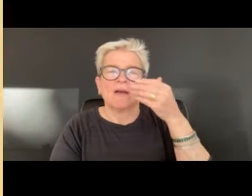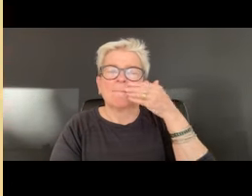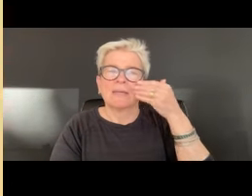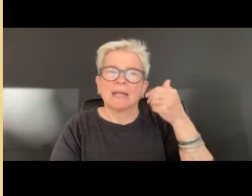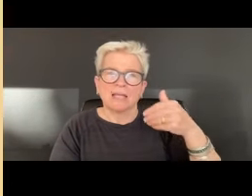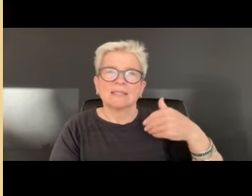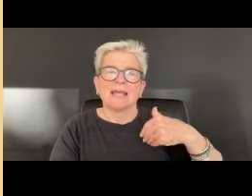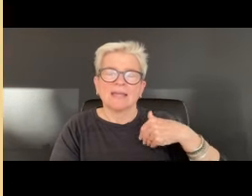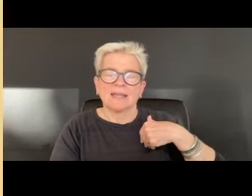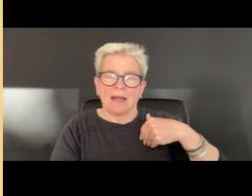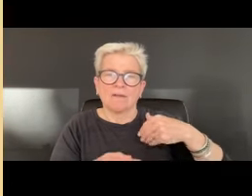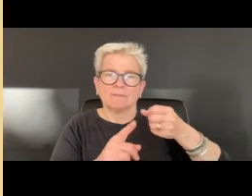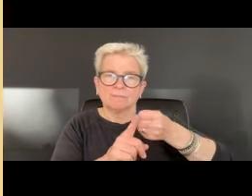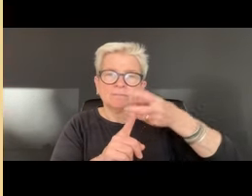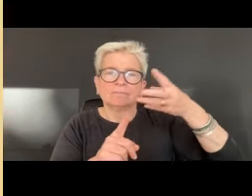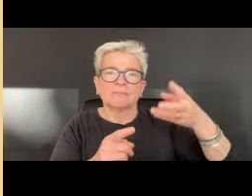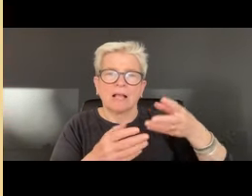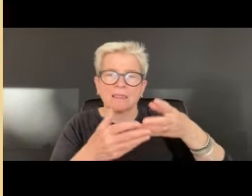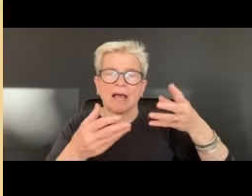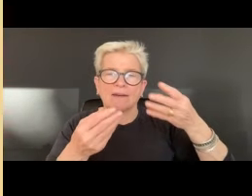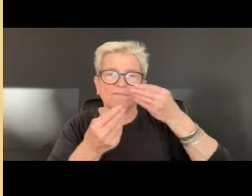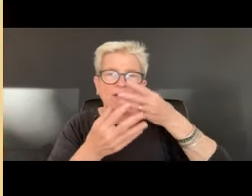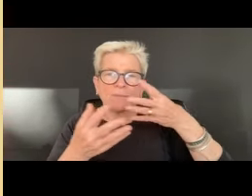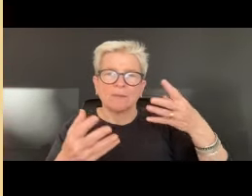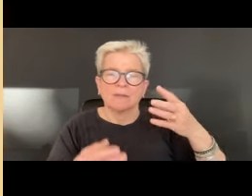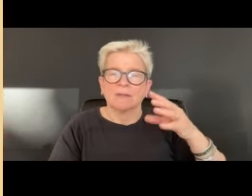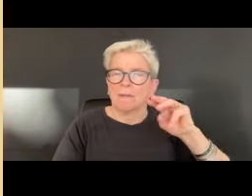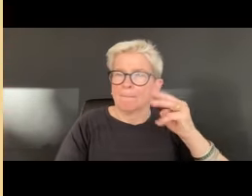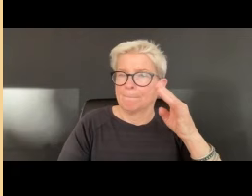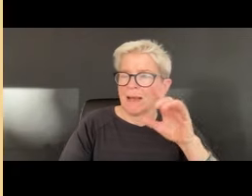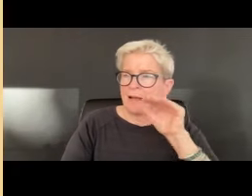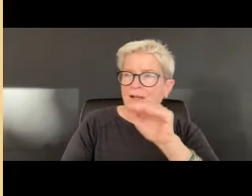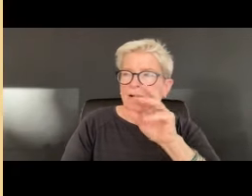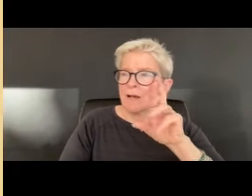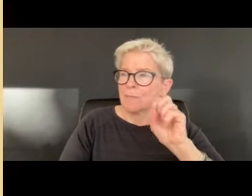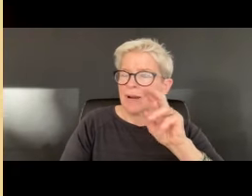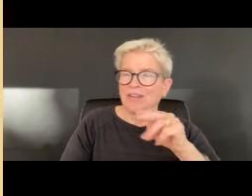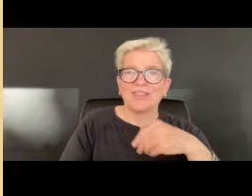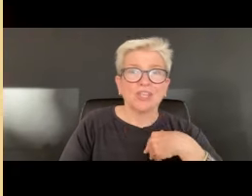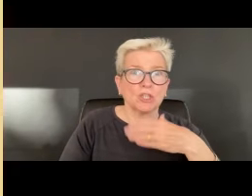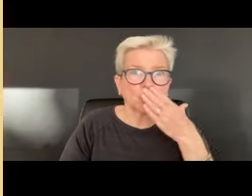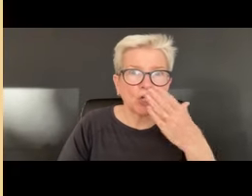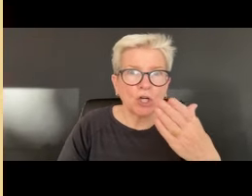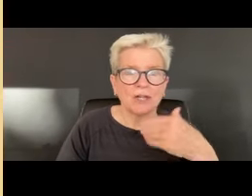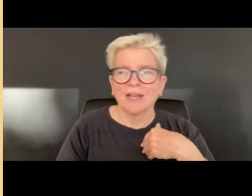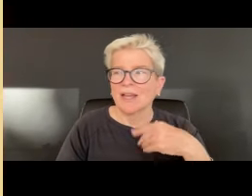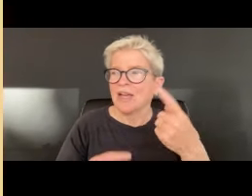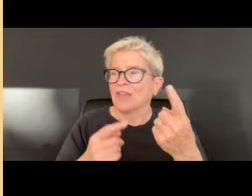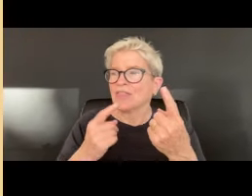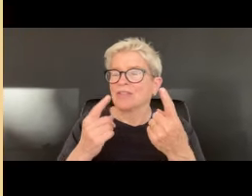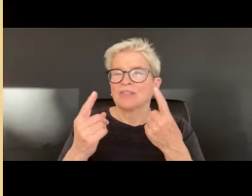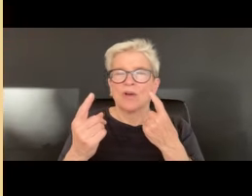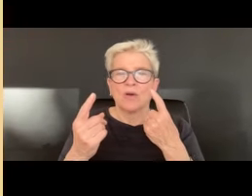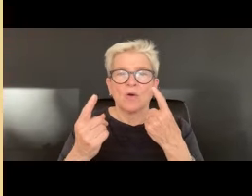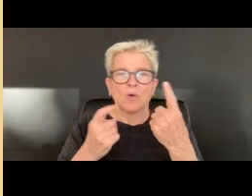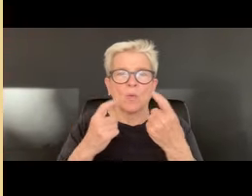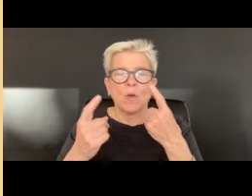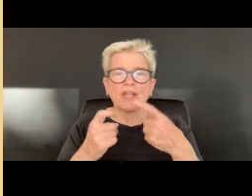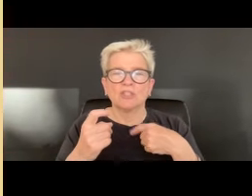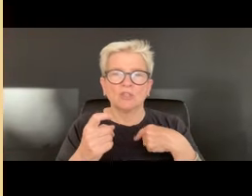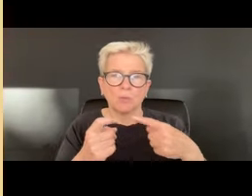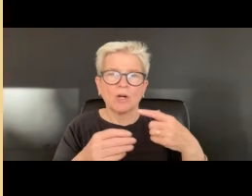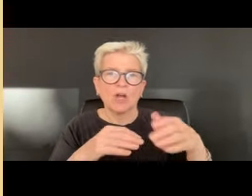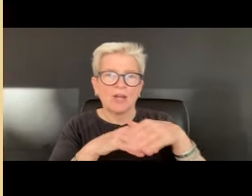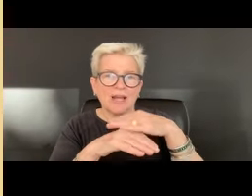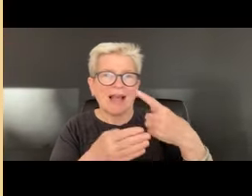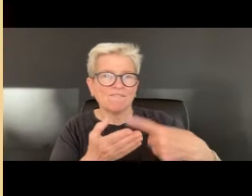issue. Well, and Brent, and again, here, this is good. I don't mind. These questions are getting into some things we'll cover a little bit later.